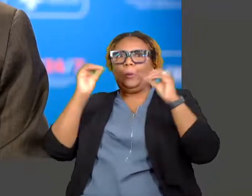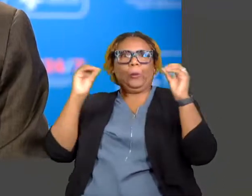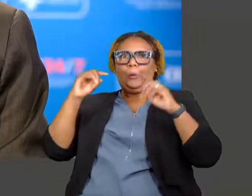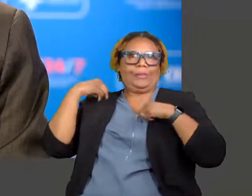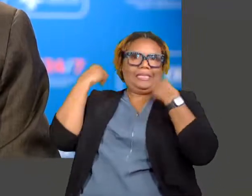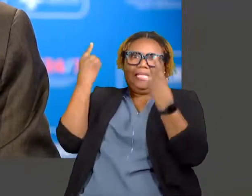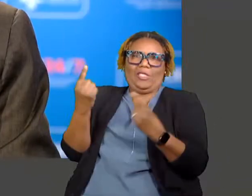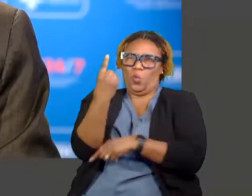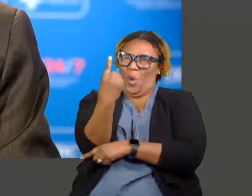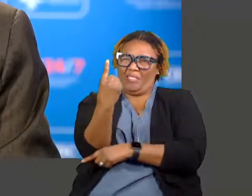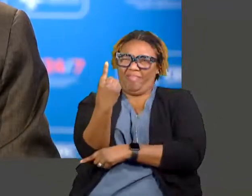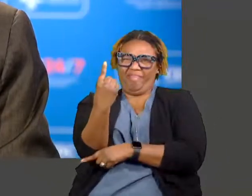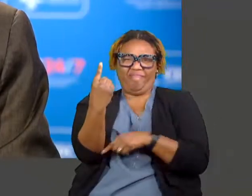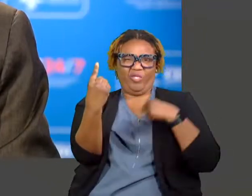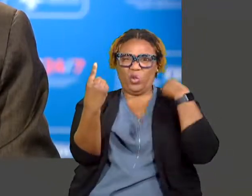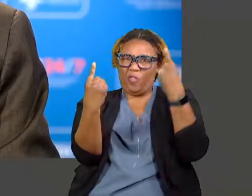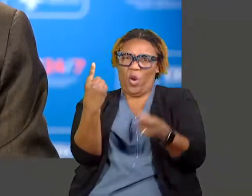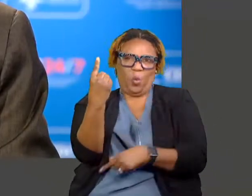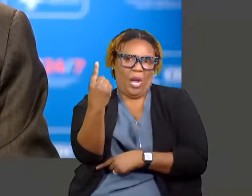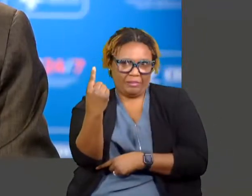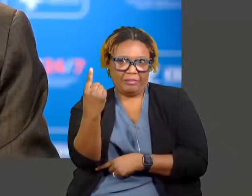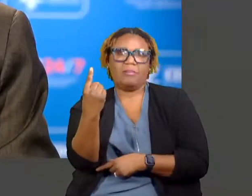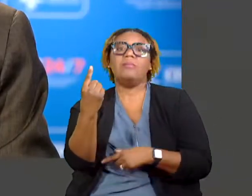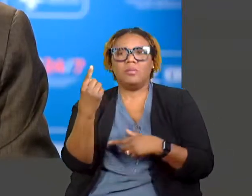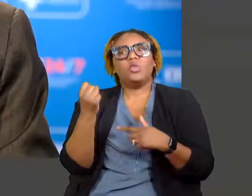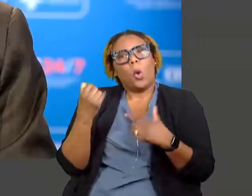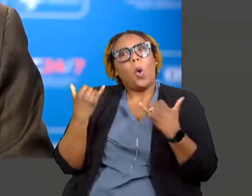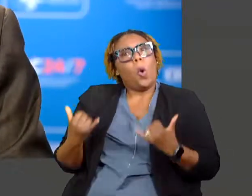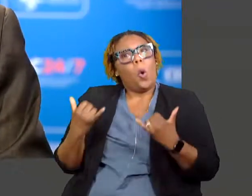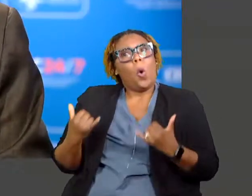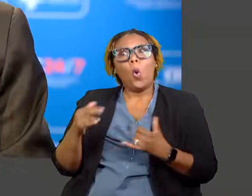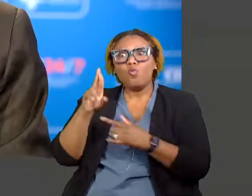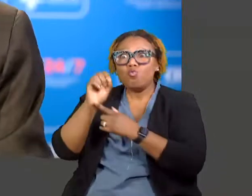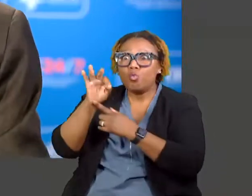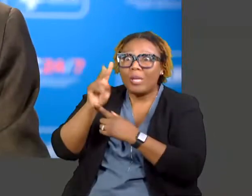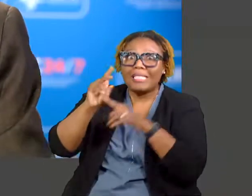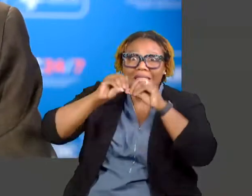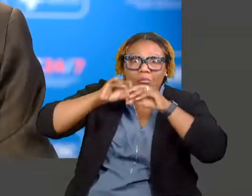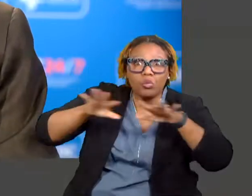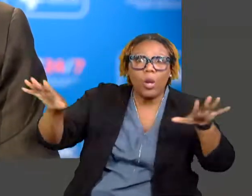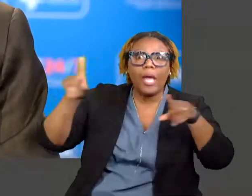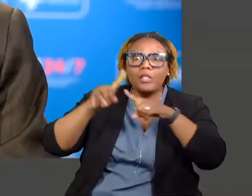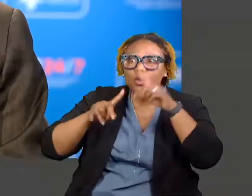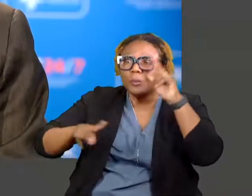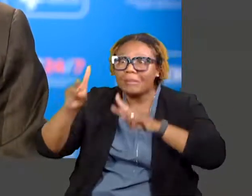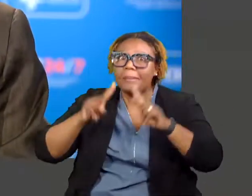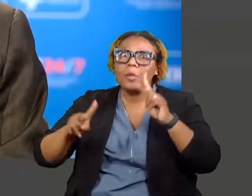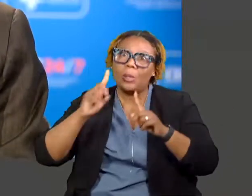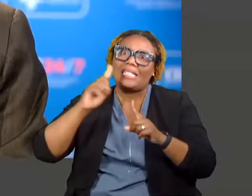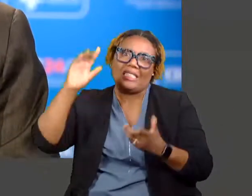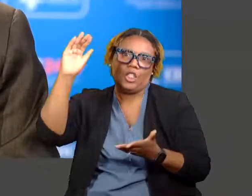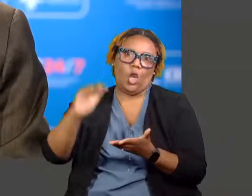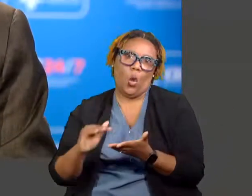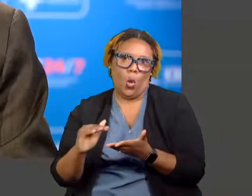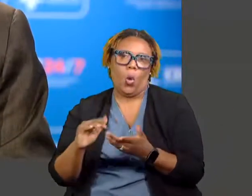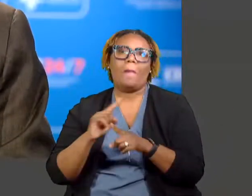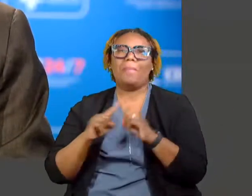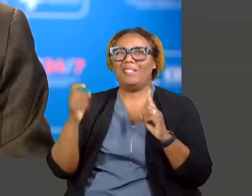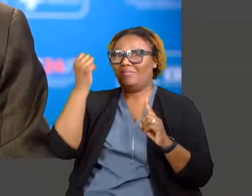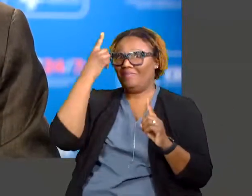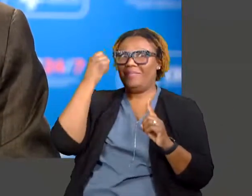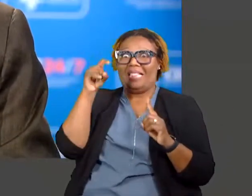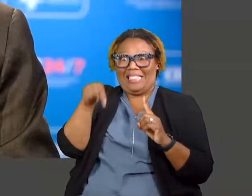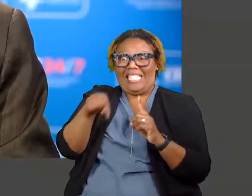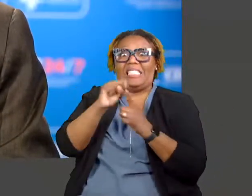this time, the risk to the public is low. But as in any outbreak, this is an evolving situation